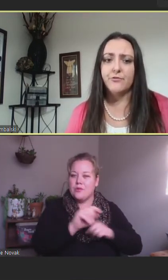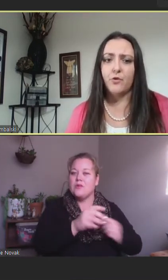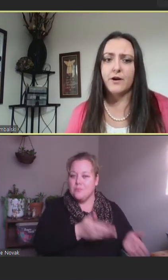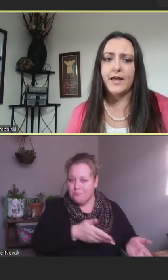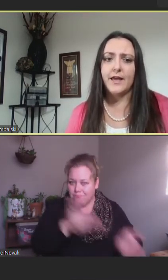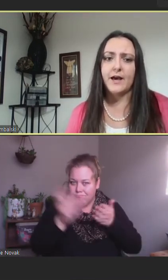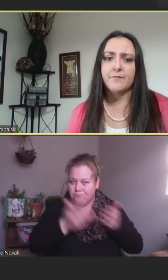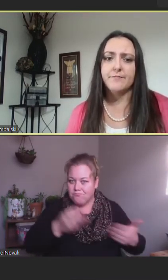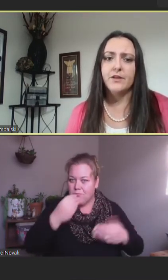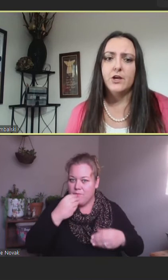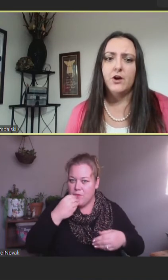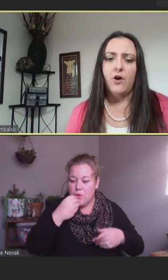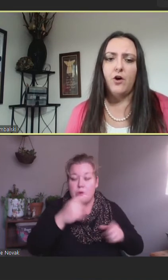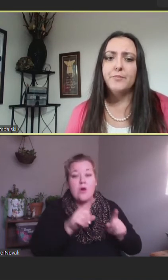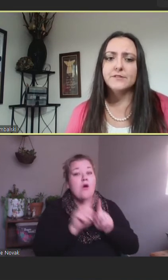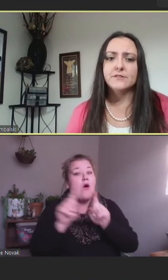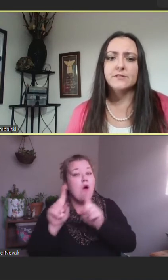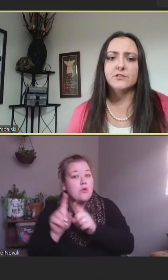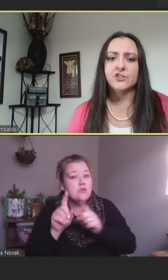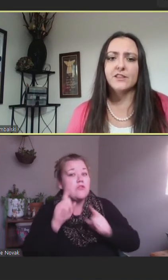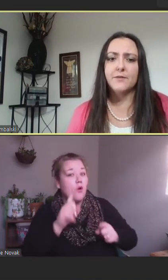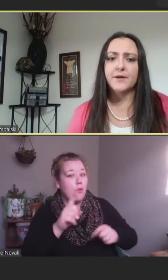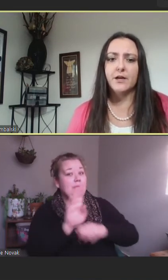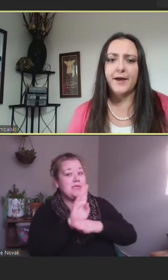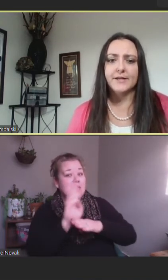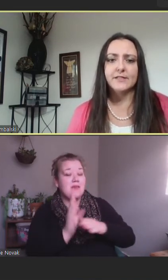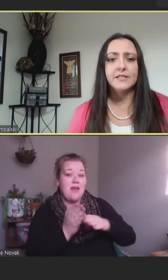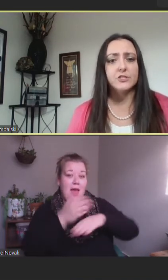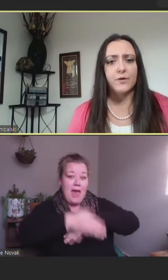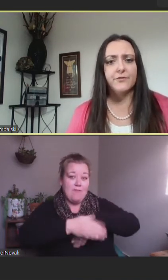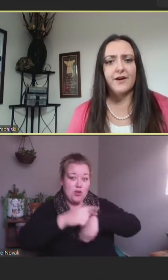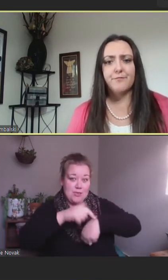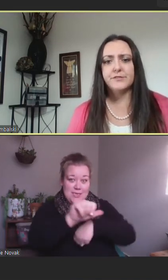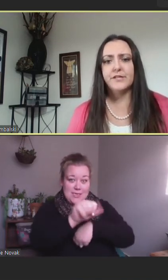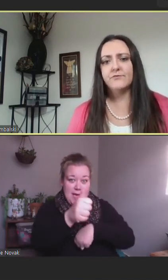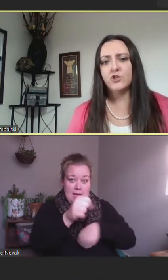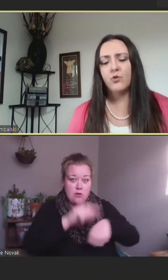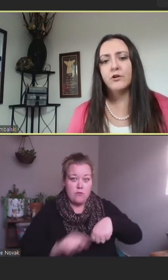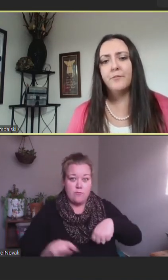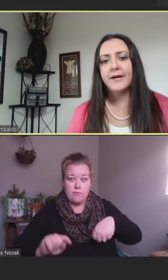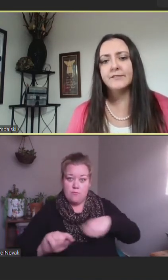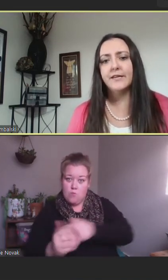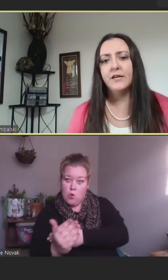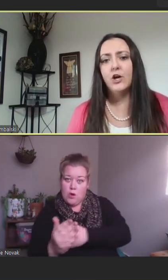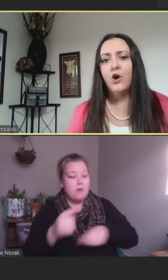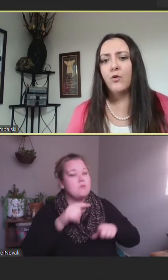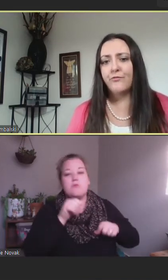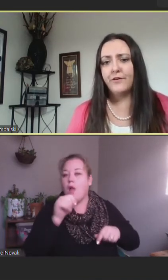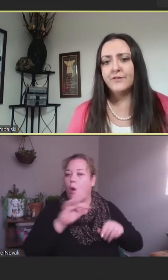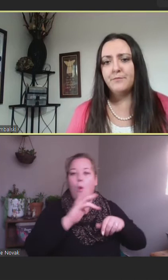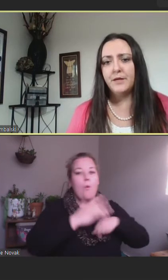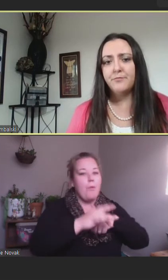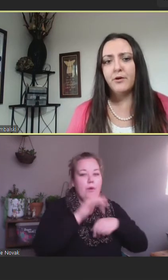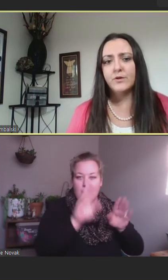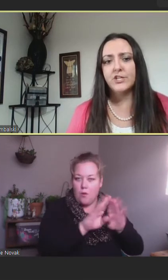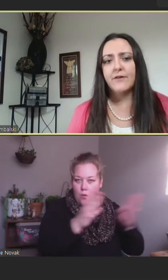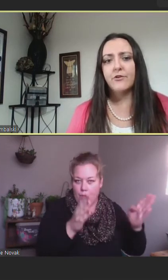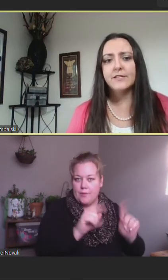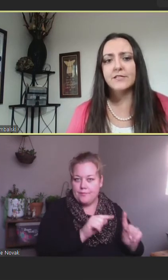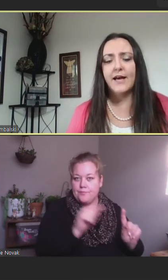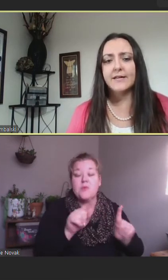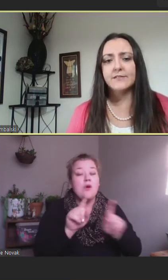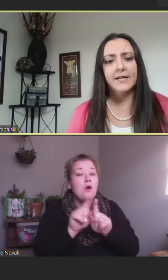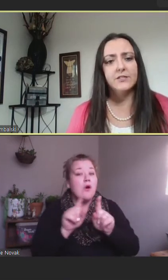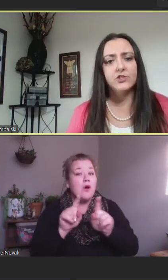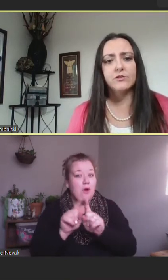and 4 a.m. All businesses should limit capacity to 25% of total capacity or 50 people, whichever